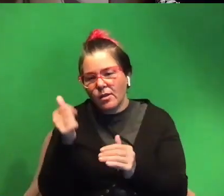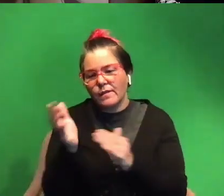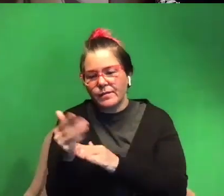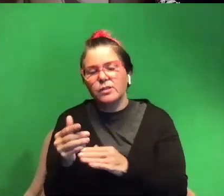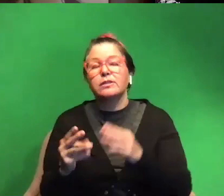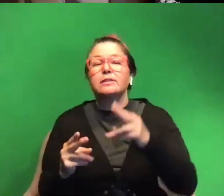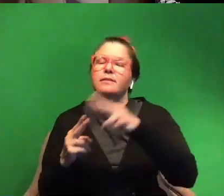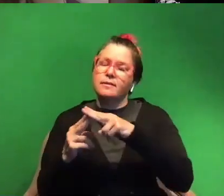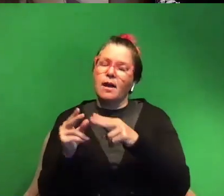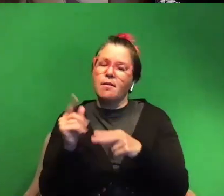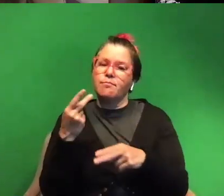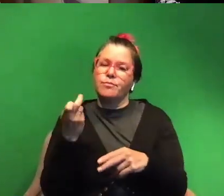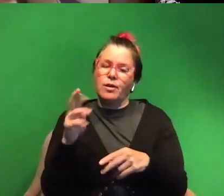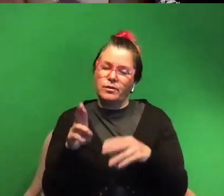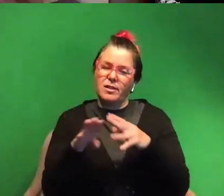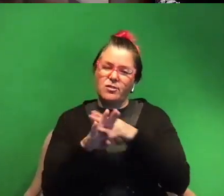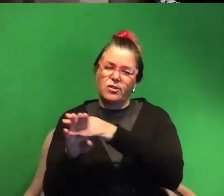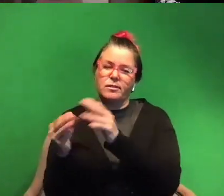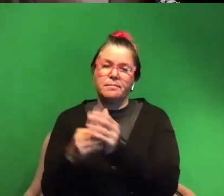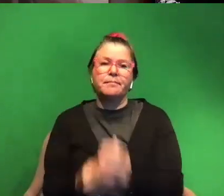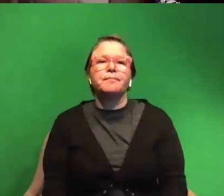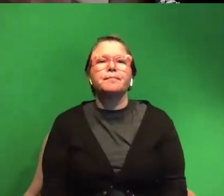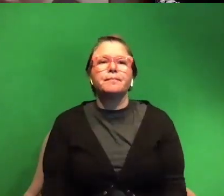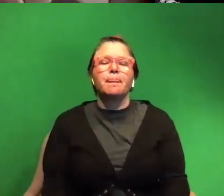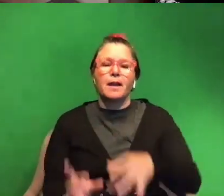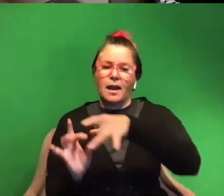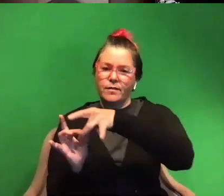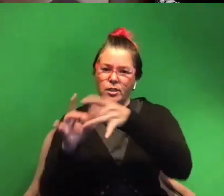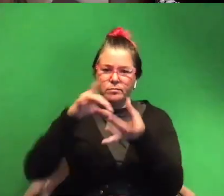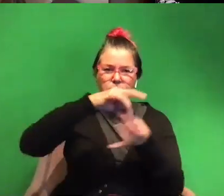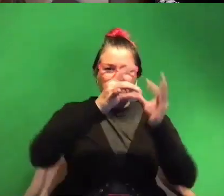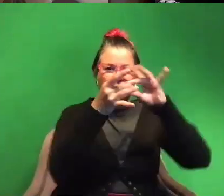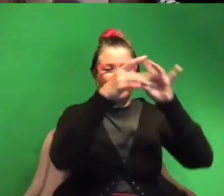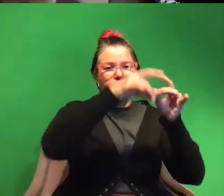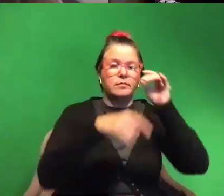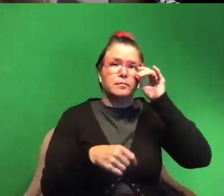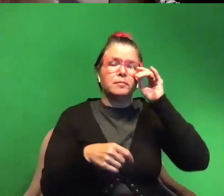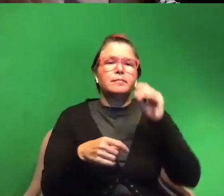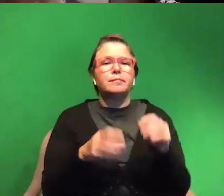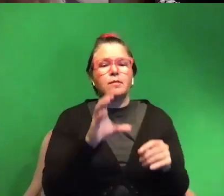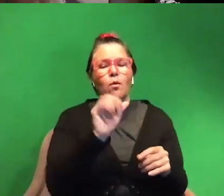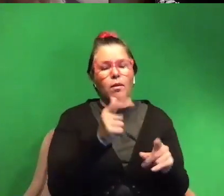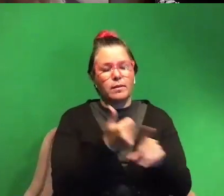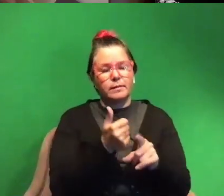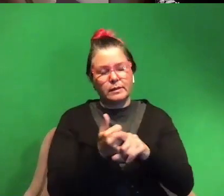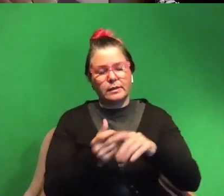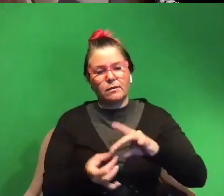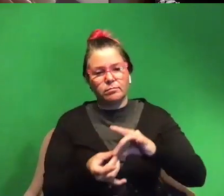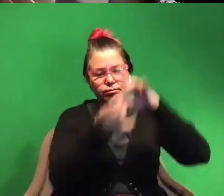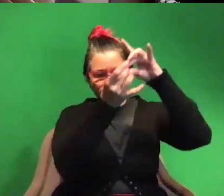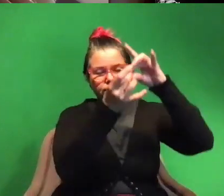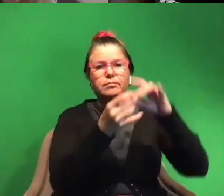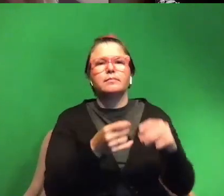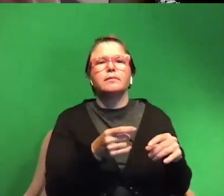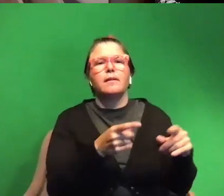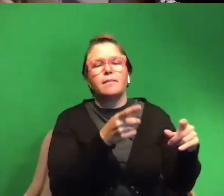top predators as well. And this huge trophic chain that's going to go from the corals themselves all the way up and then feeding